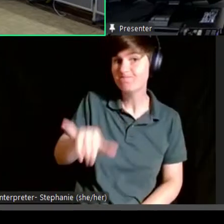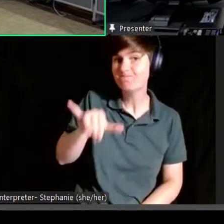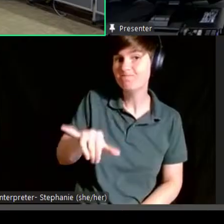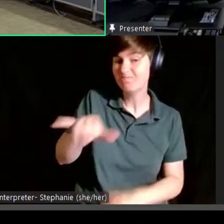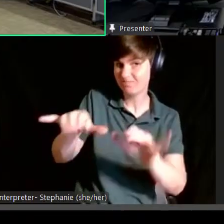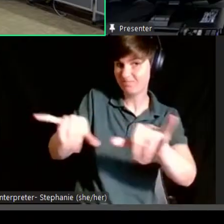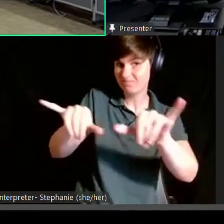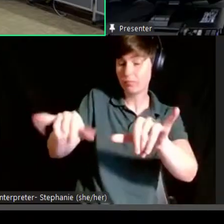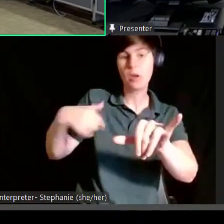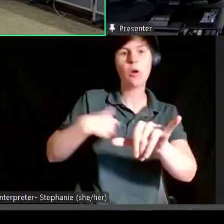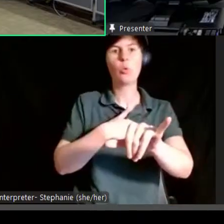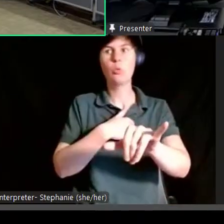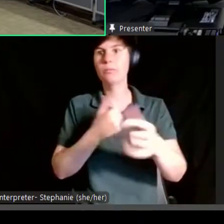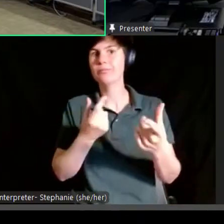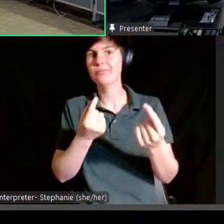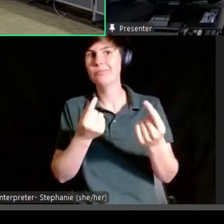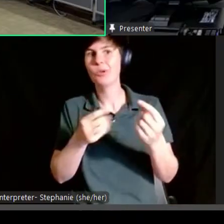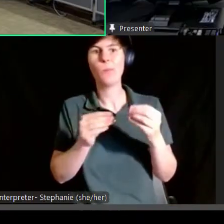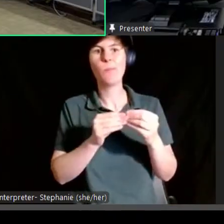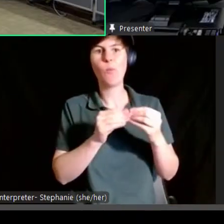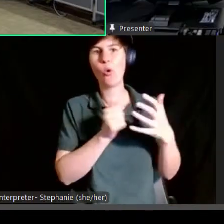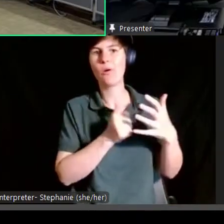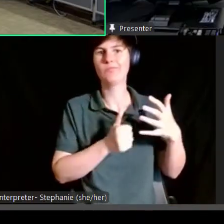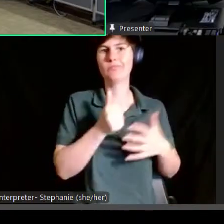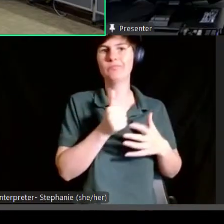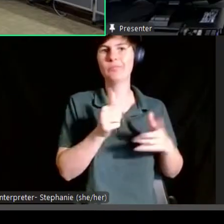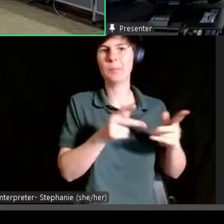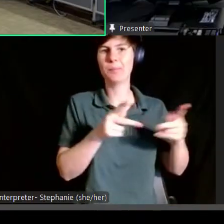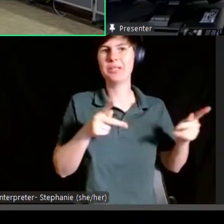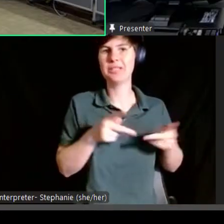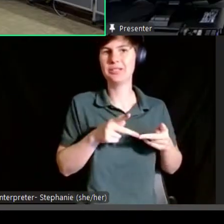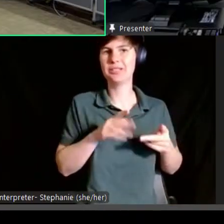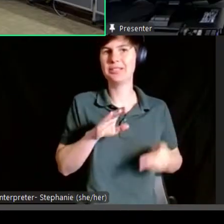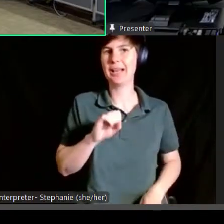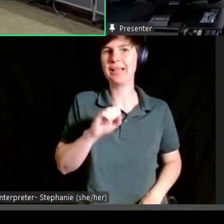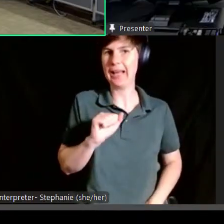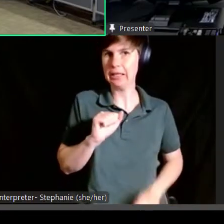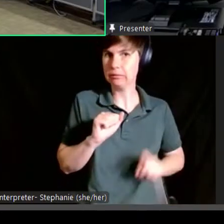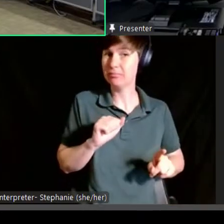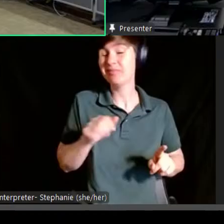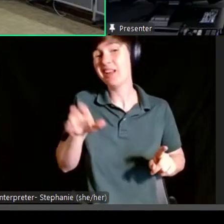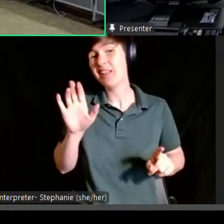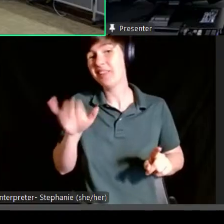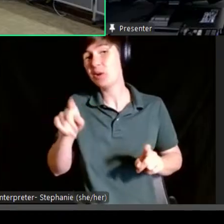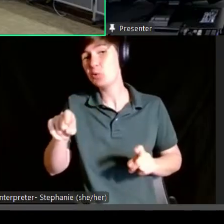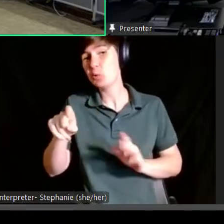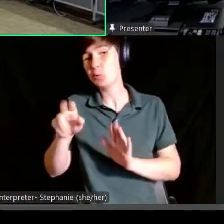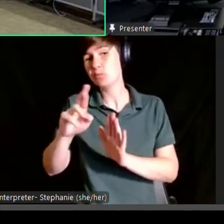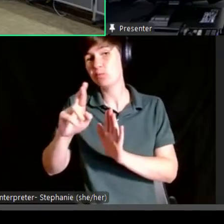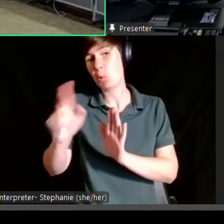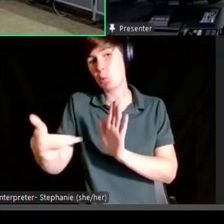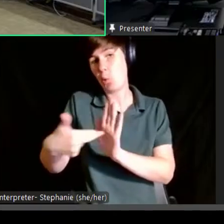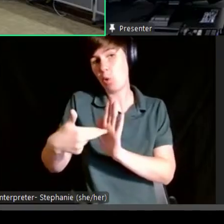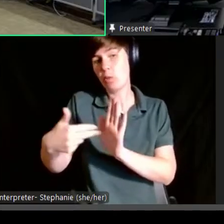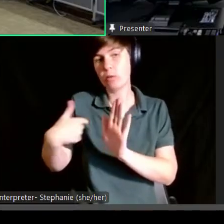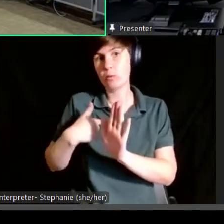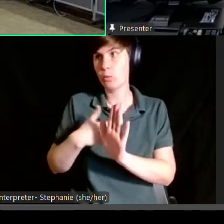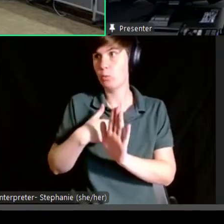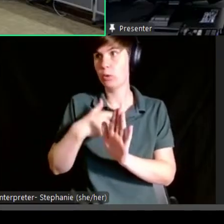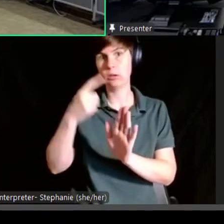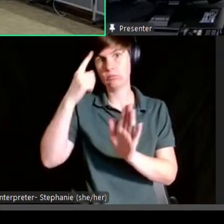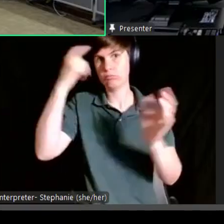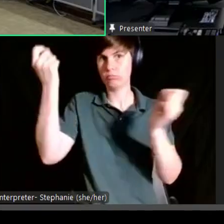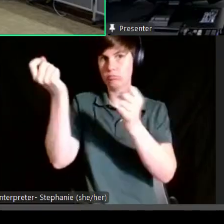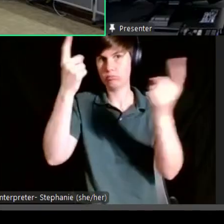kind of a more senior position for the CSAs, but for the meantime, like that is supposed to be a role. I think we're all on the same page here,